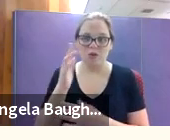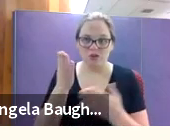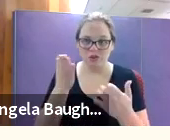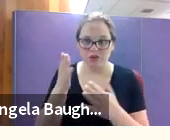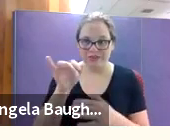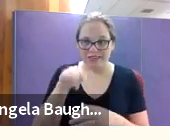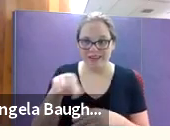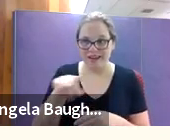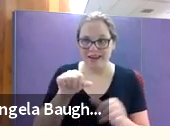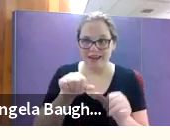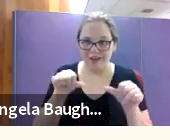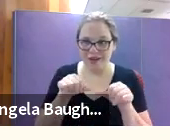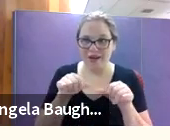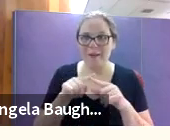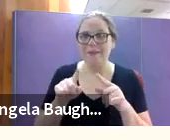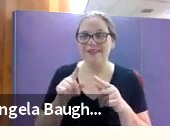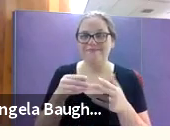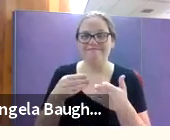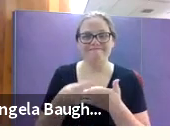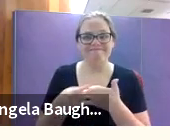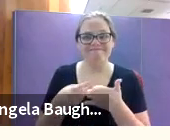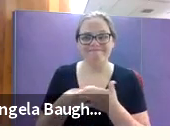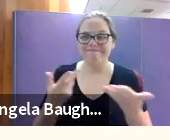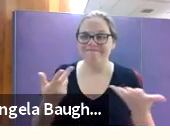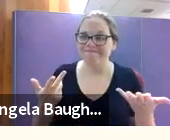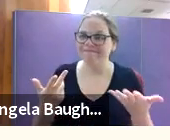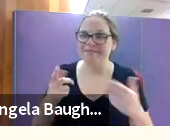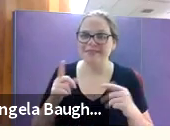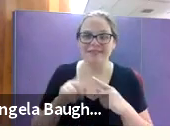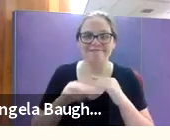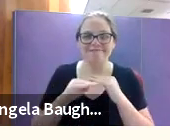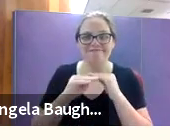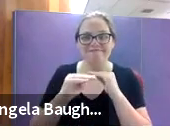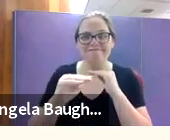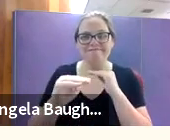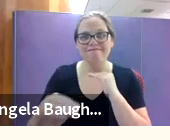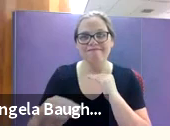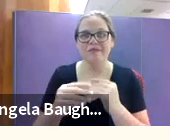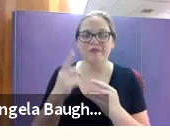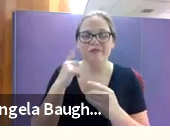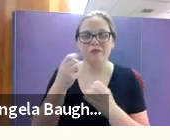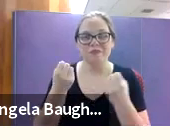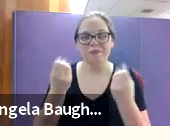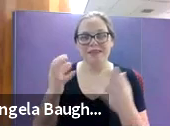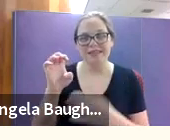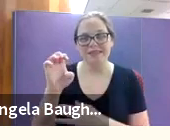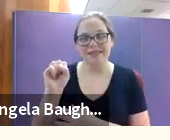areas, but economically it's not been sustainable for many of the ESOs.